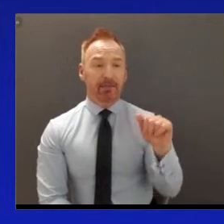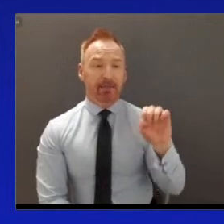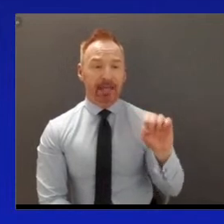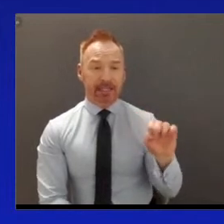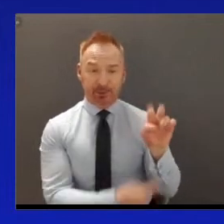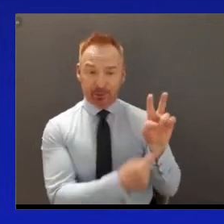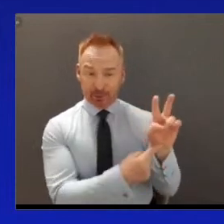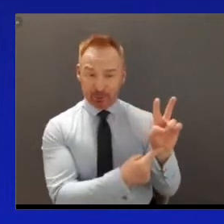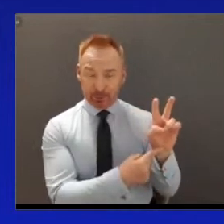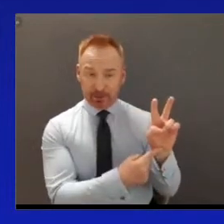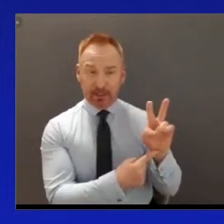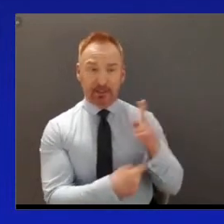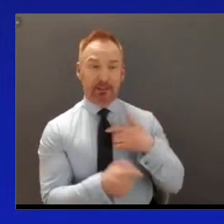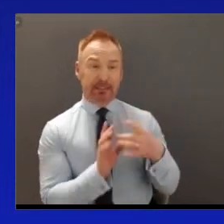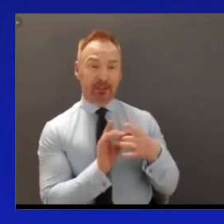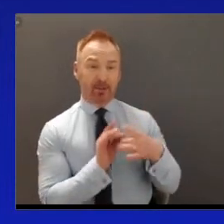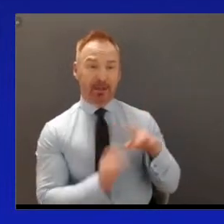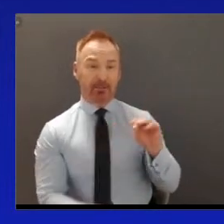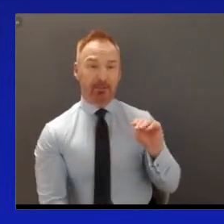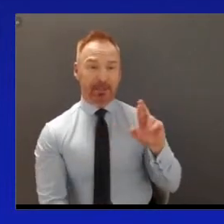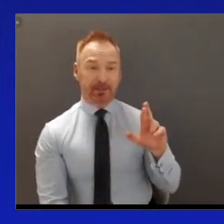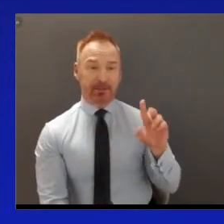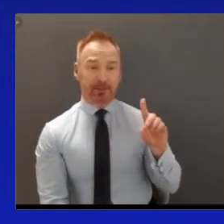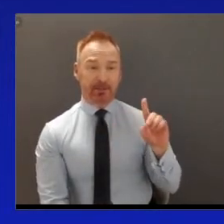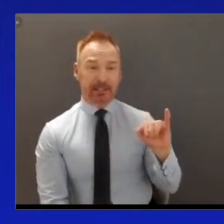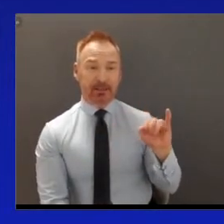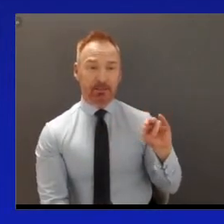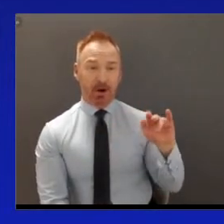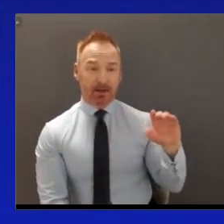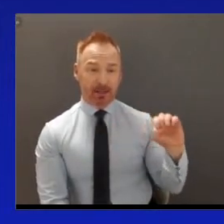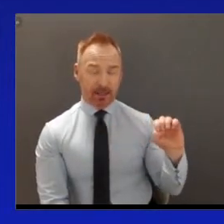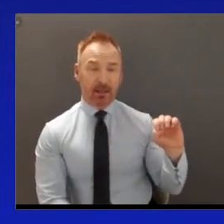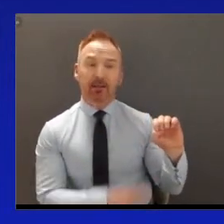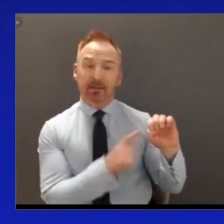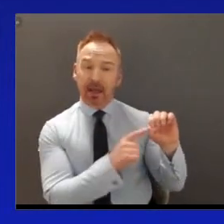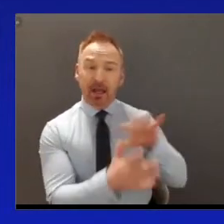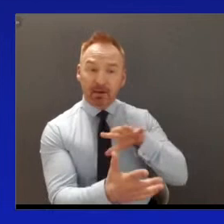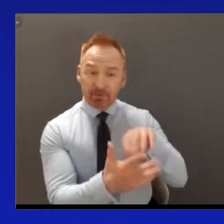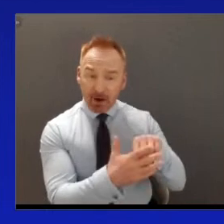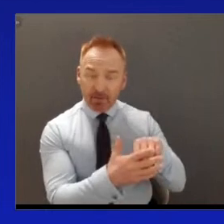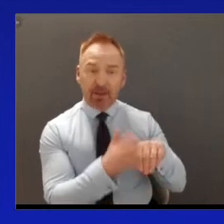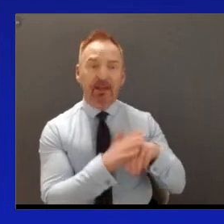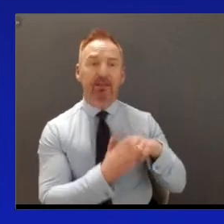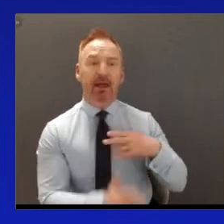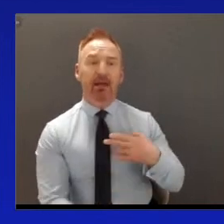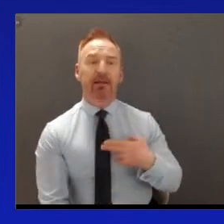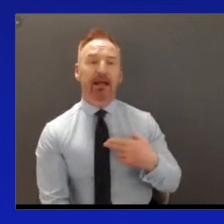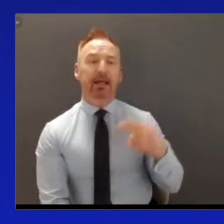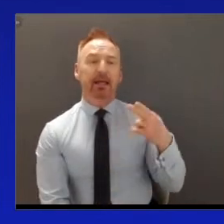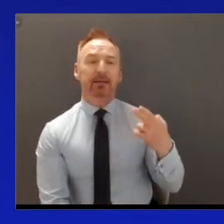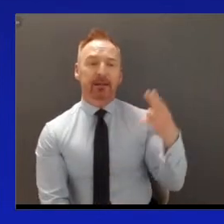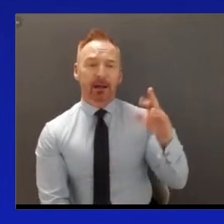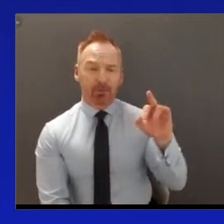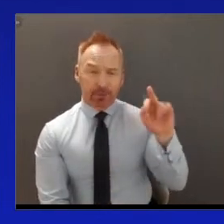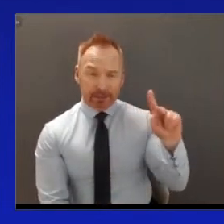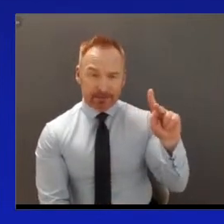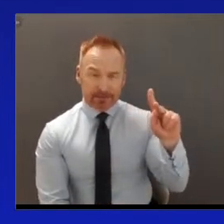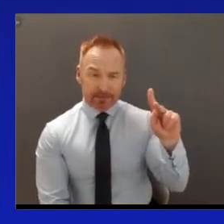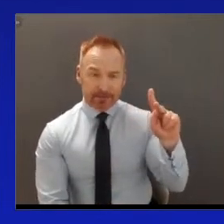So they're part of that. Absolutely, we're looking at different strategies. Some of